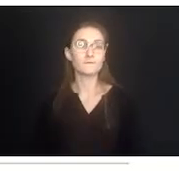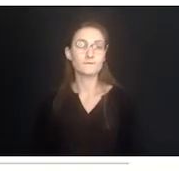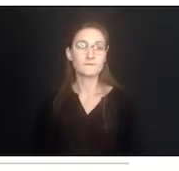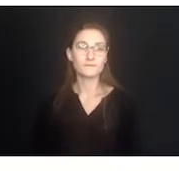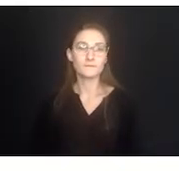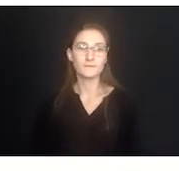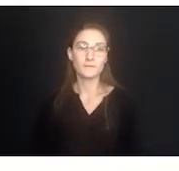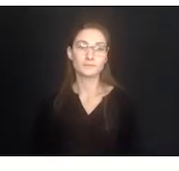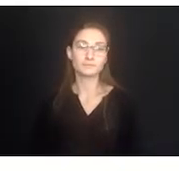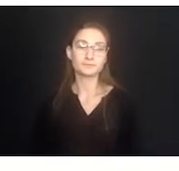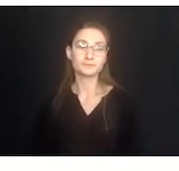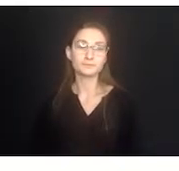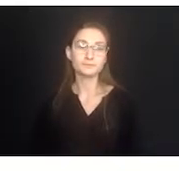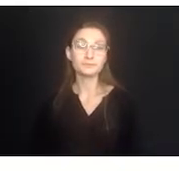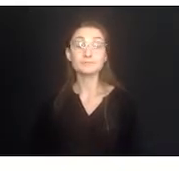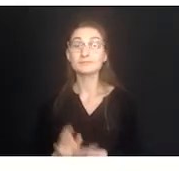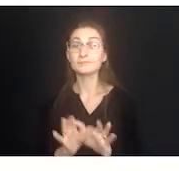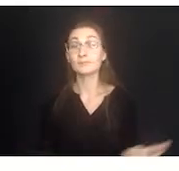everyone involved.